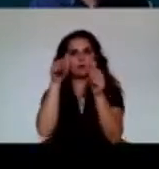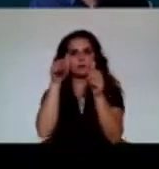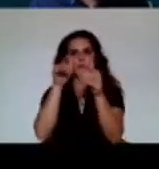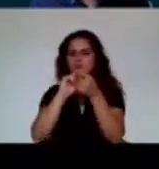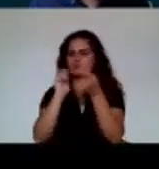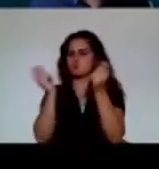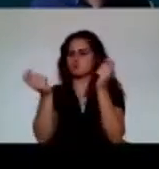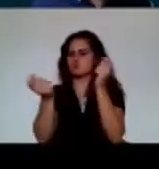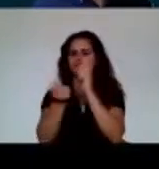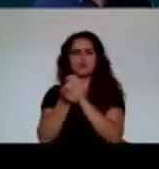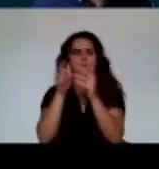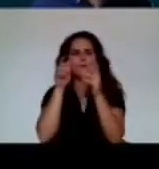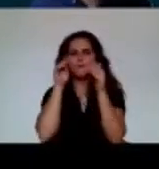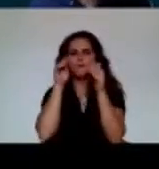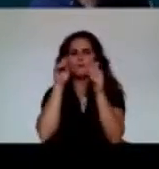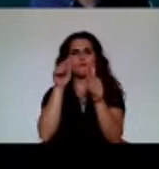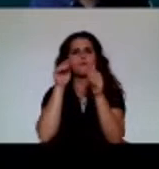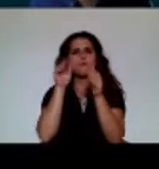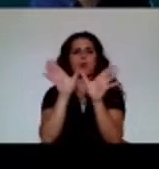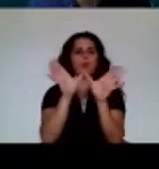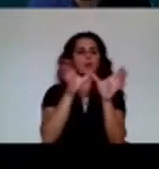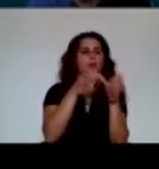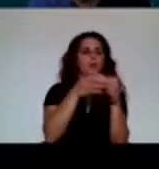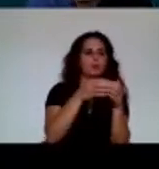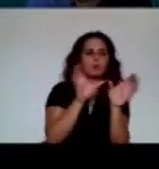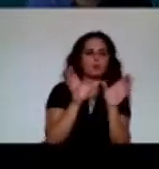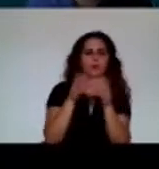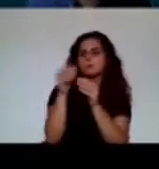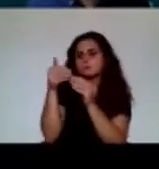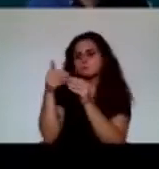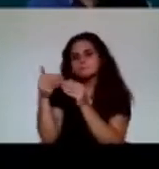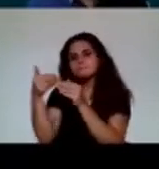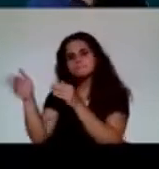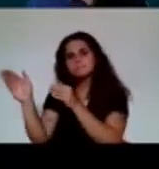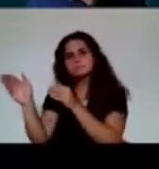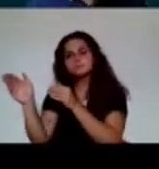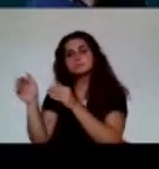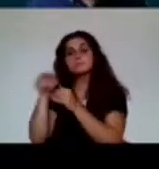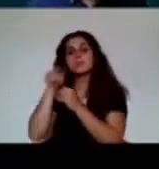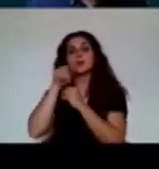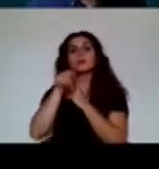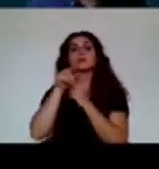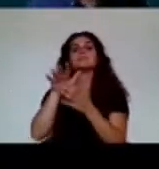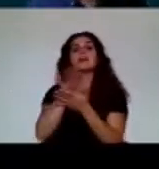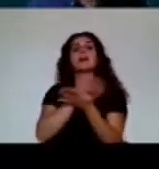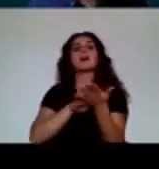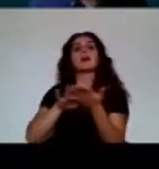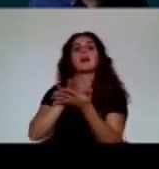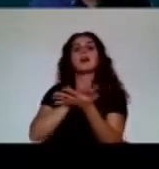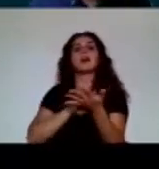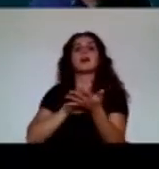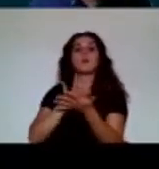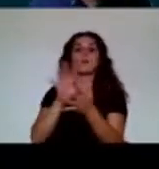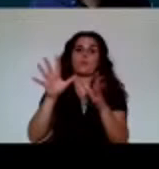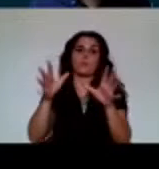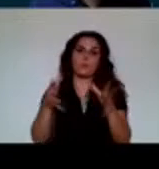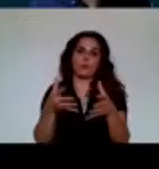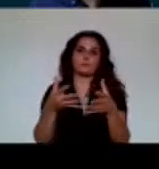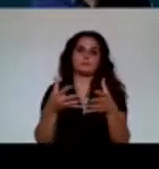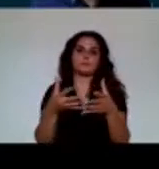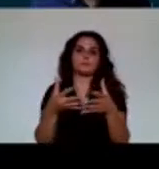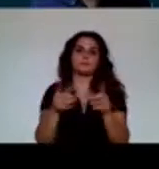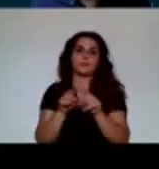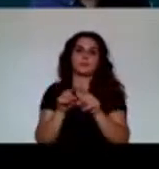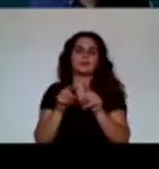their shift from the in-group to the out-group. And so this is basically when they might come